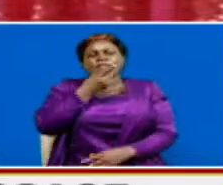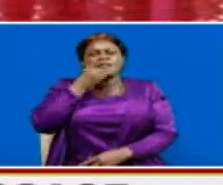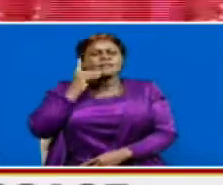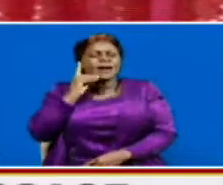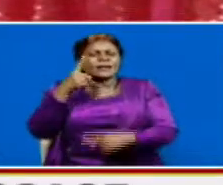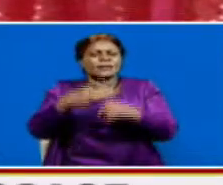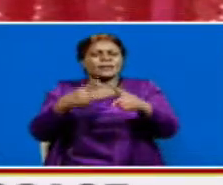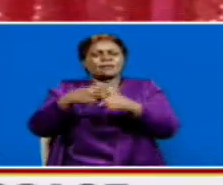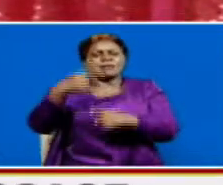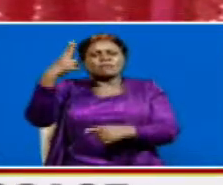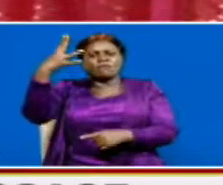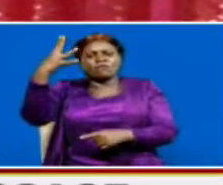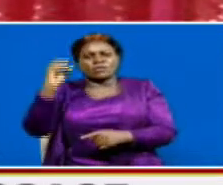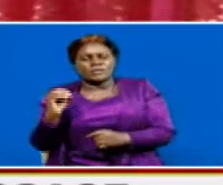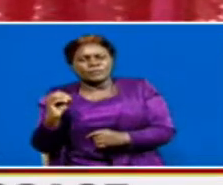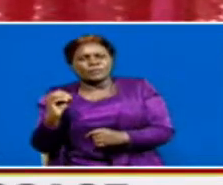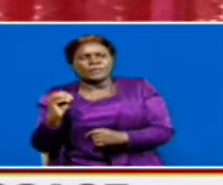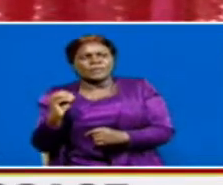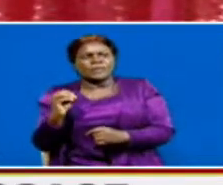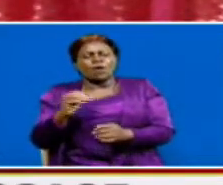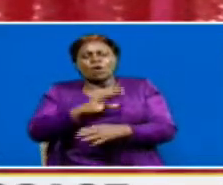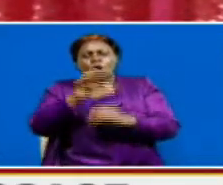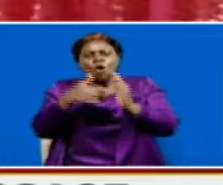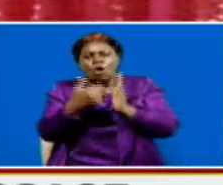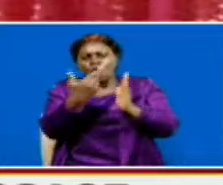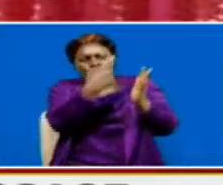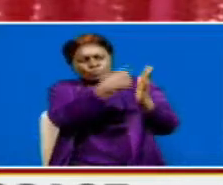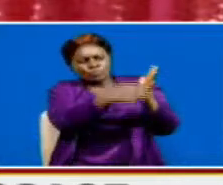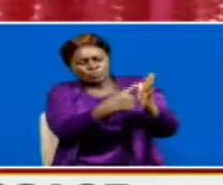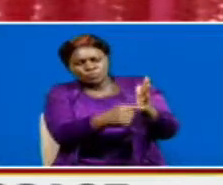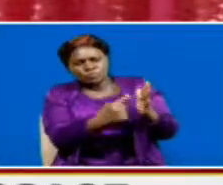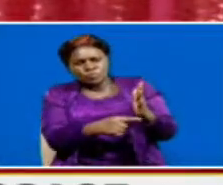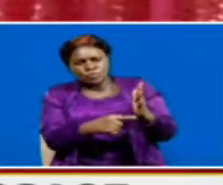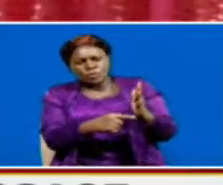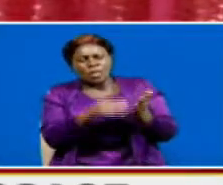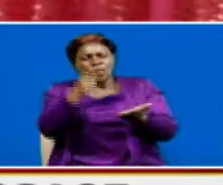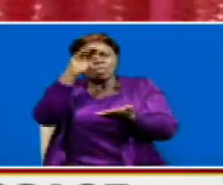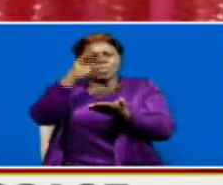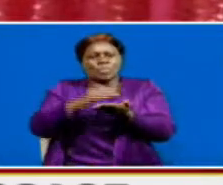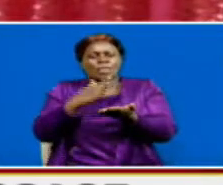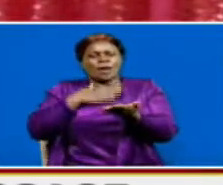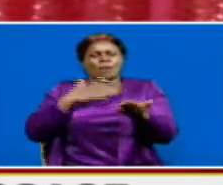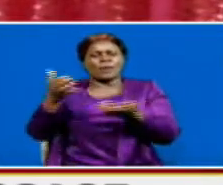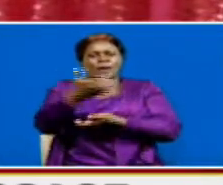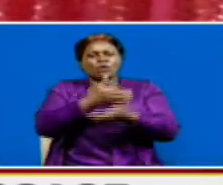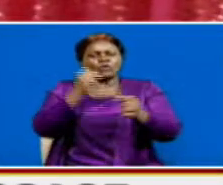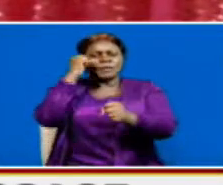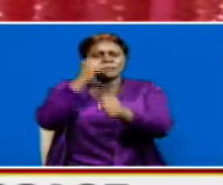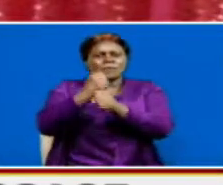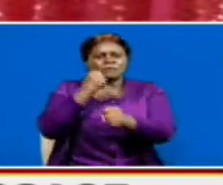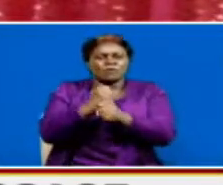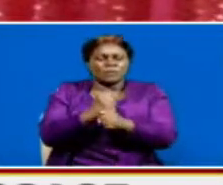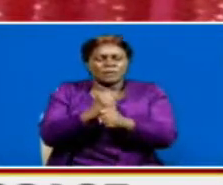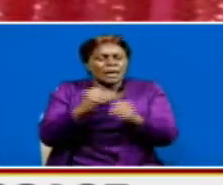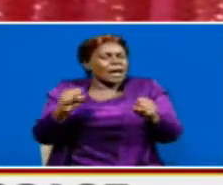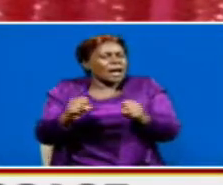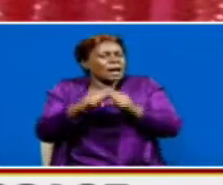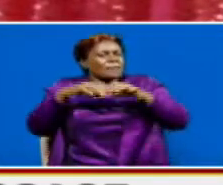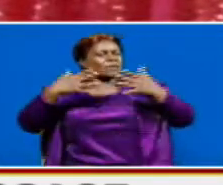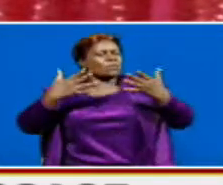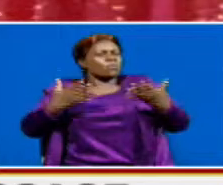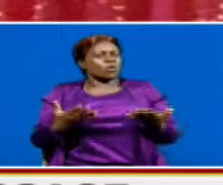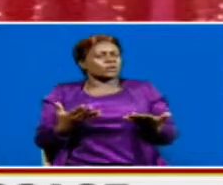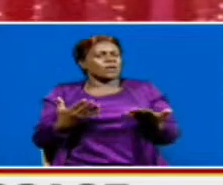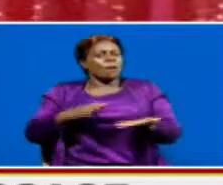40 years. All these factors slowed down our economic performance, resulting